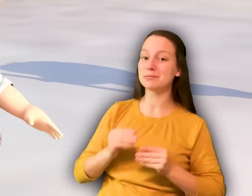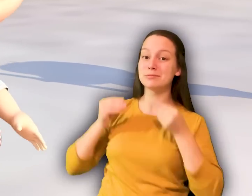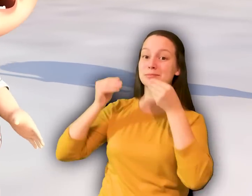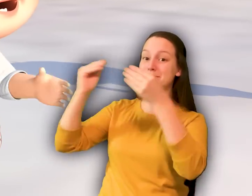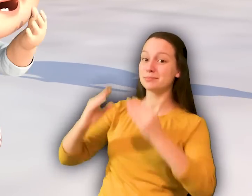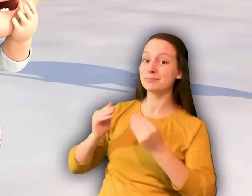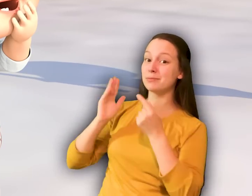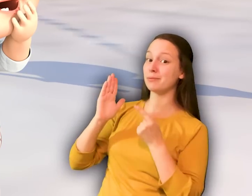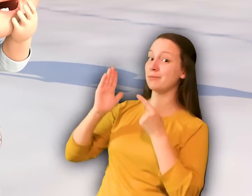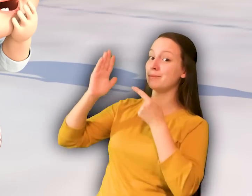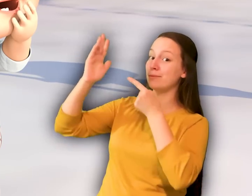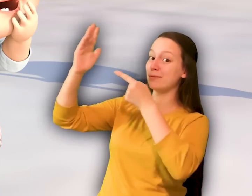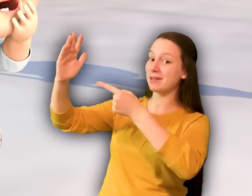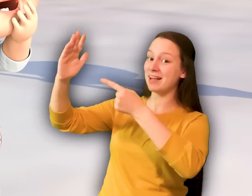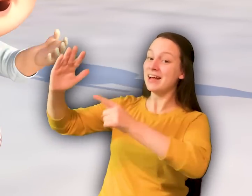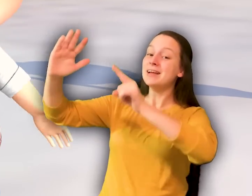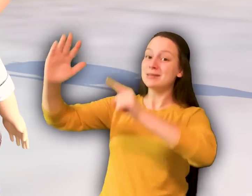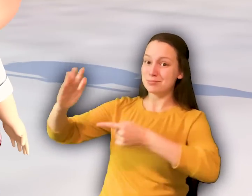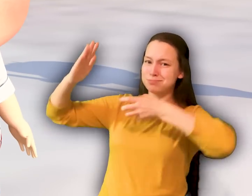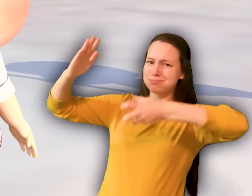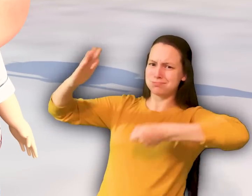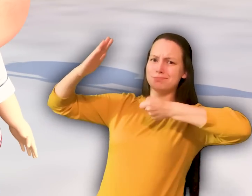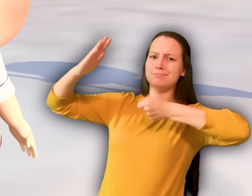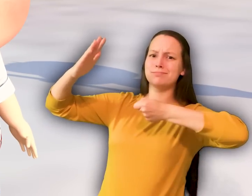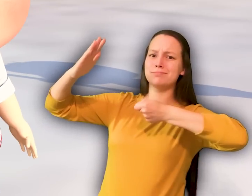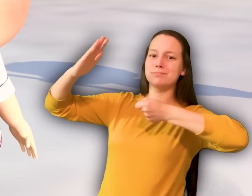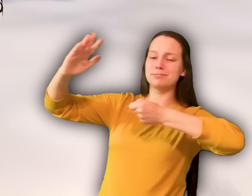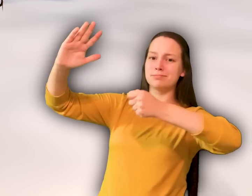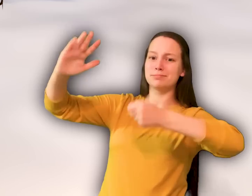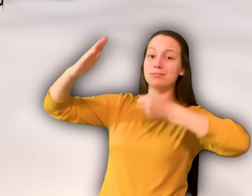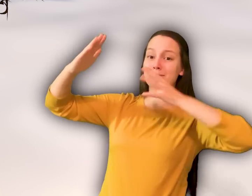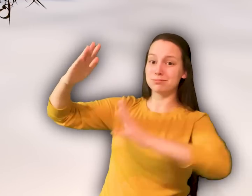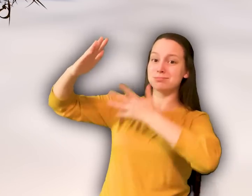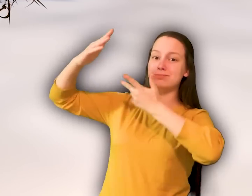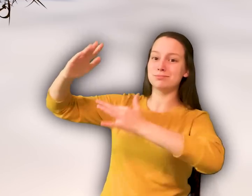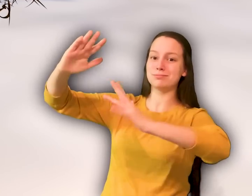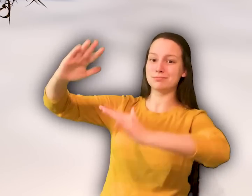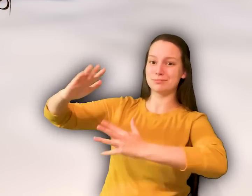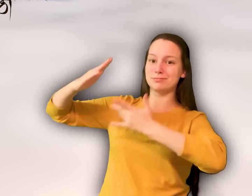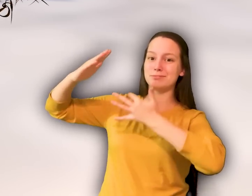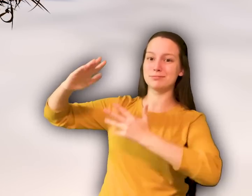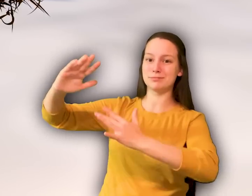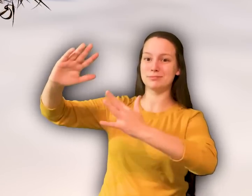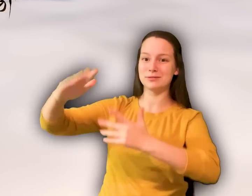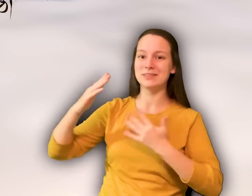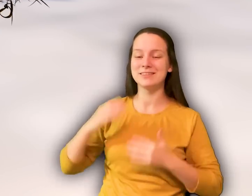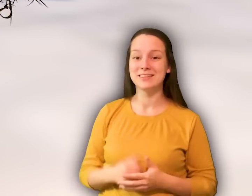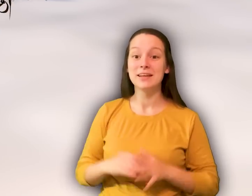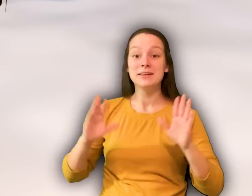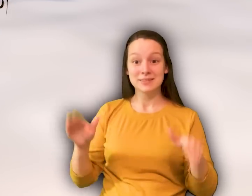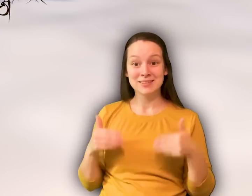your kite up high until it reaches Sky you hold your kite and blow blow blow the wind blows